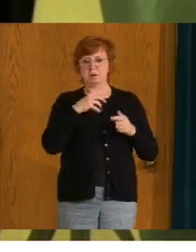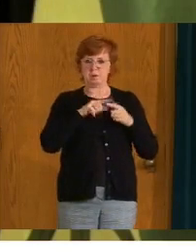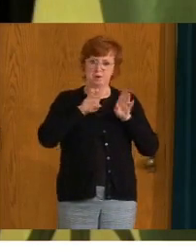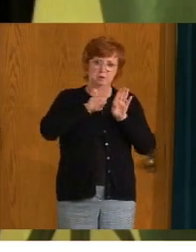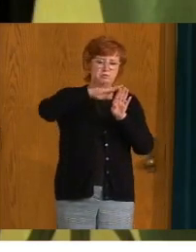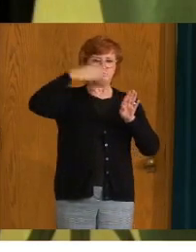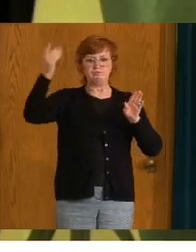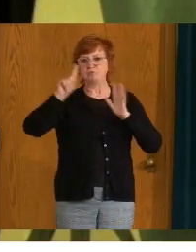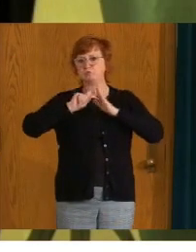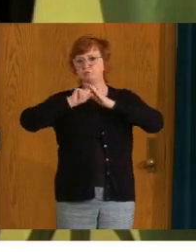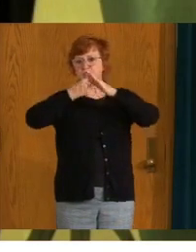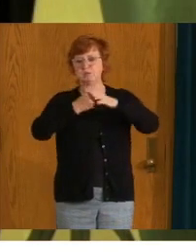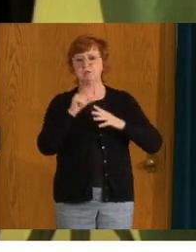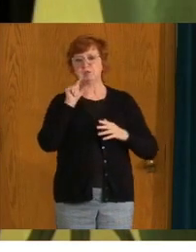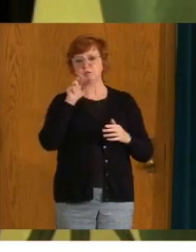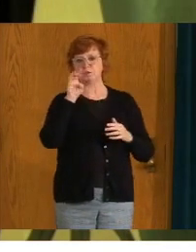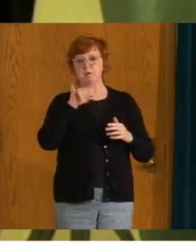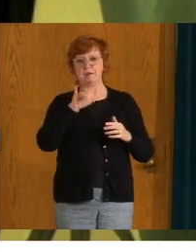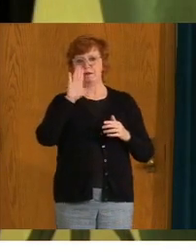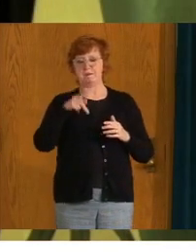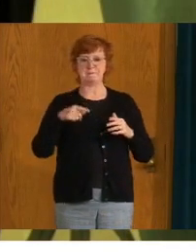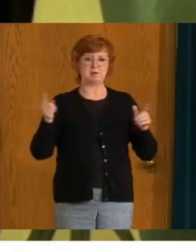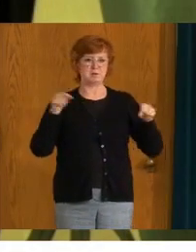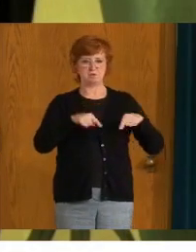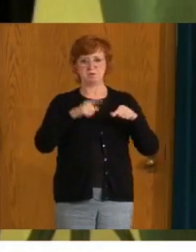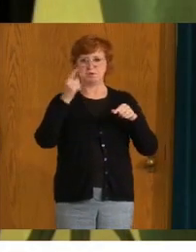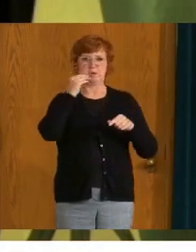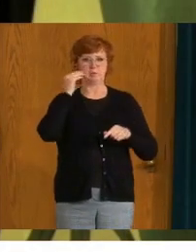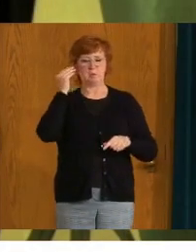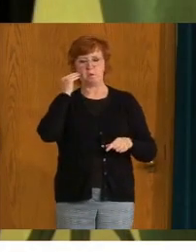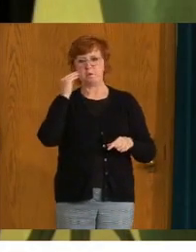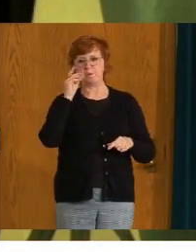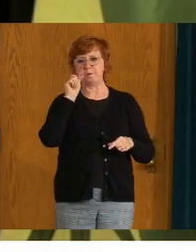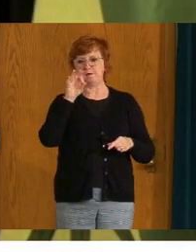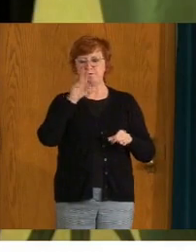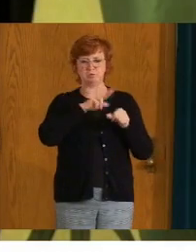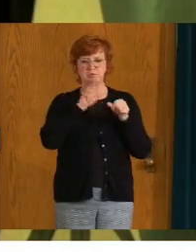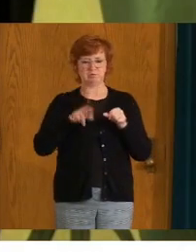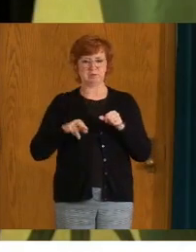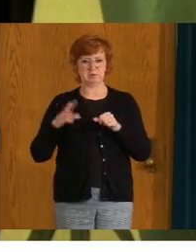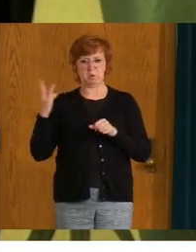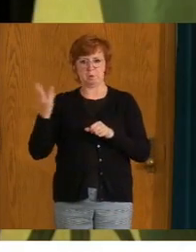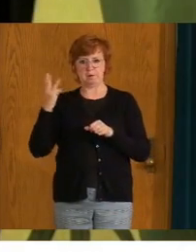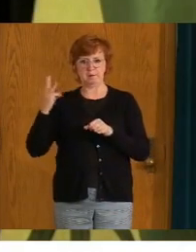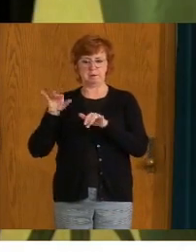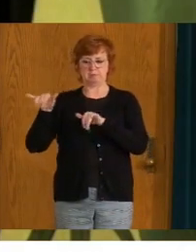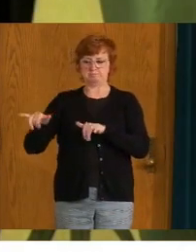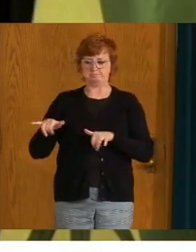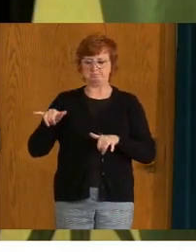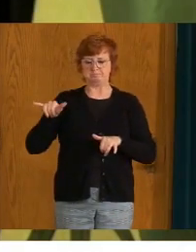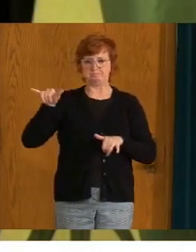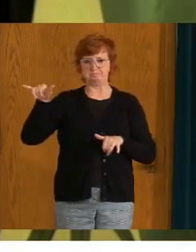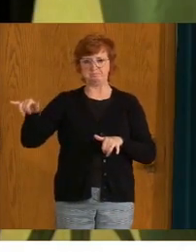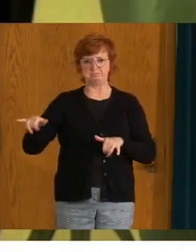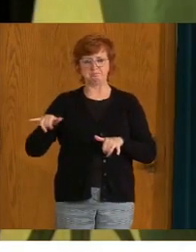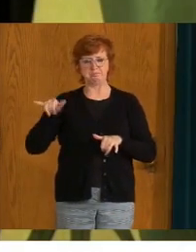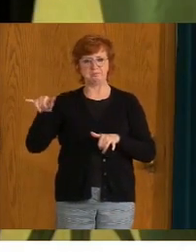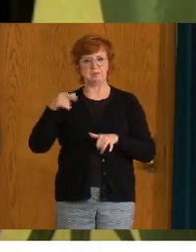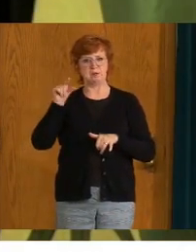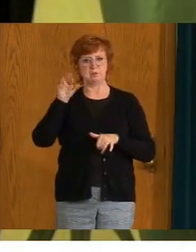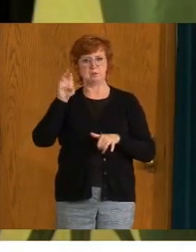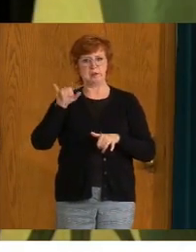the Grey Cup back to its rightful home here in Regina. It's been in Winnipeg far too long, for an extended period of time, which is really